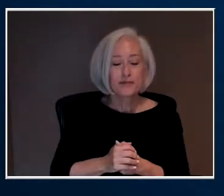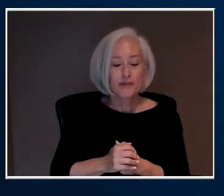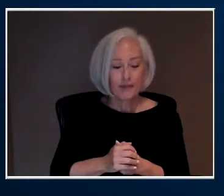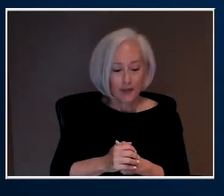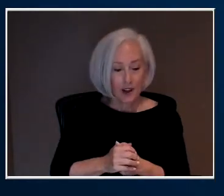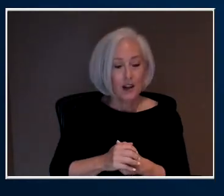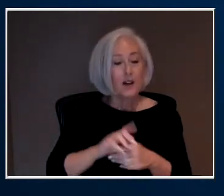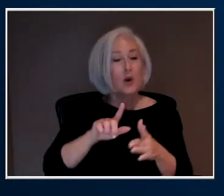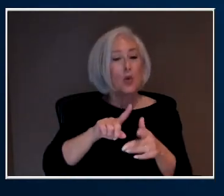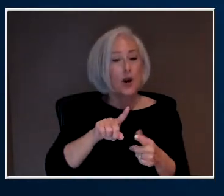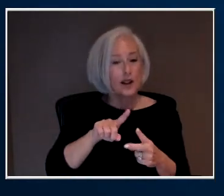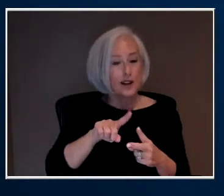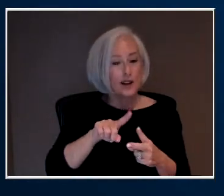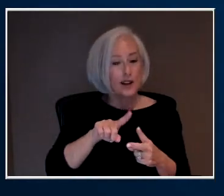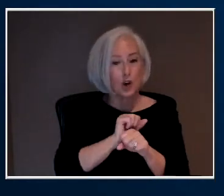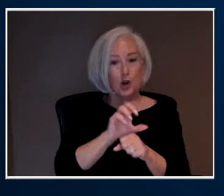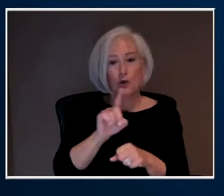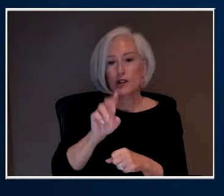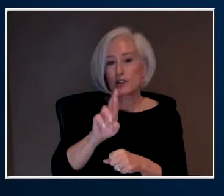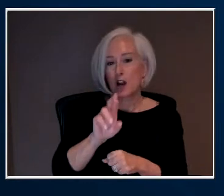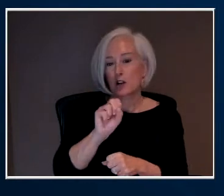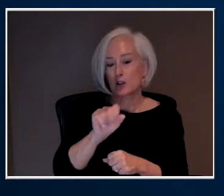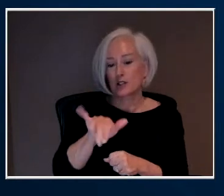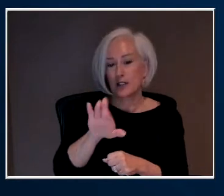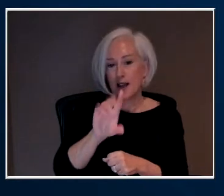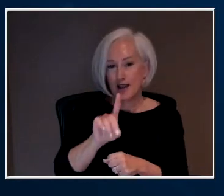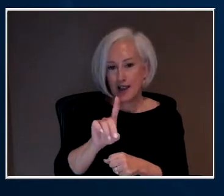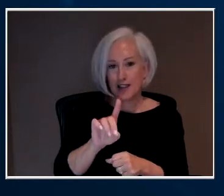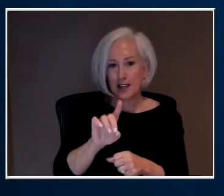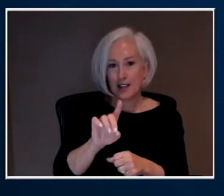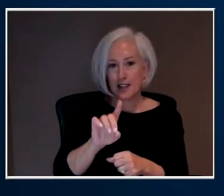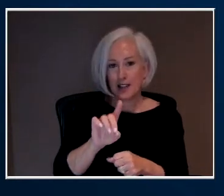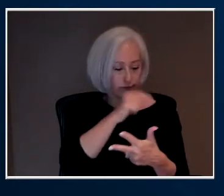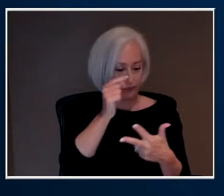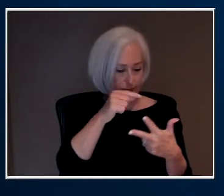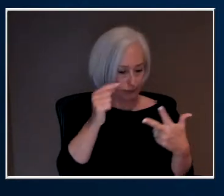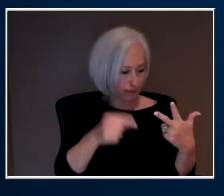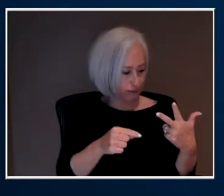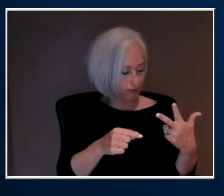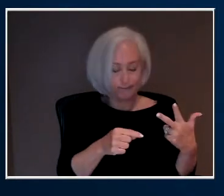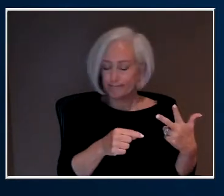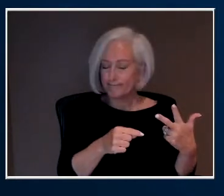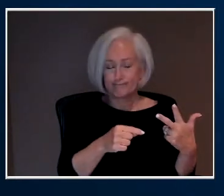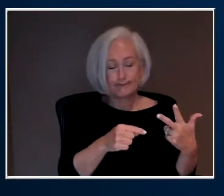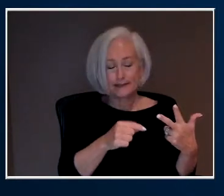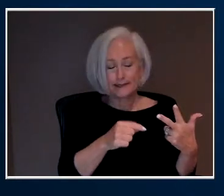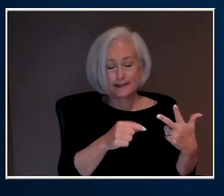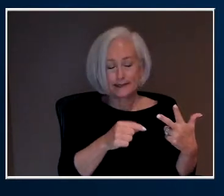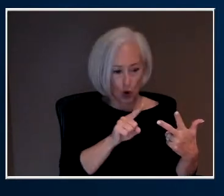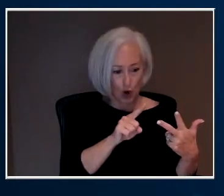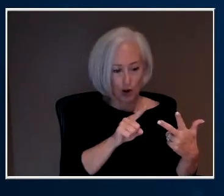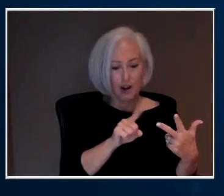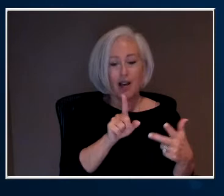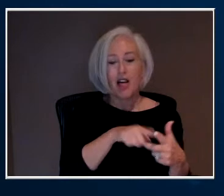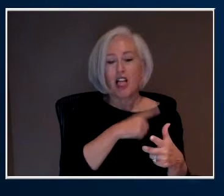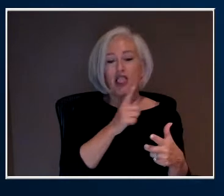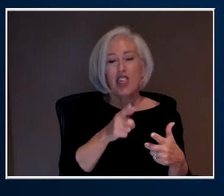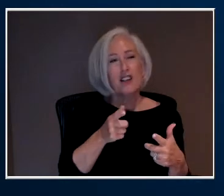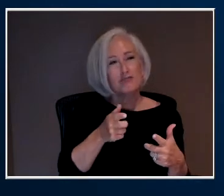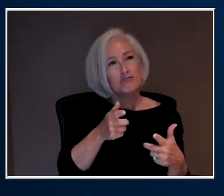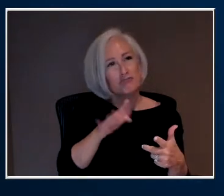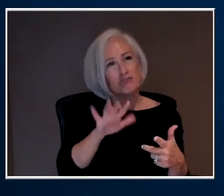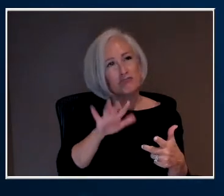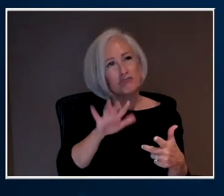with Dr. Syed, we tried the conservative measures. They did not work. And we pretty quickly moved into